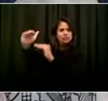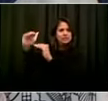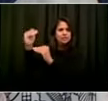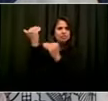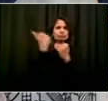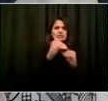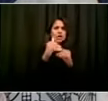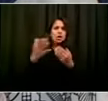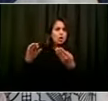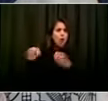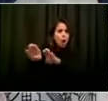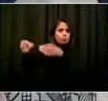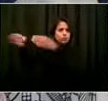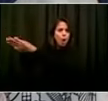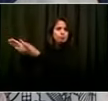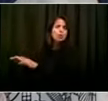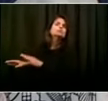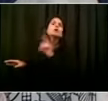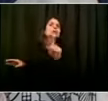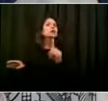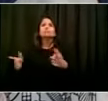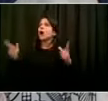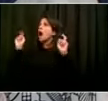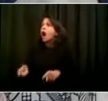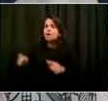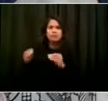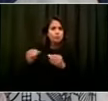worked in the spring again.